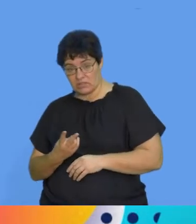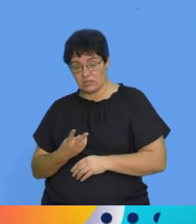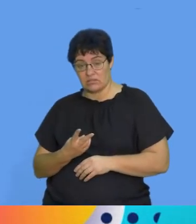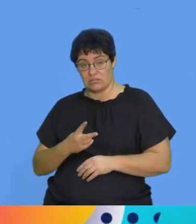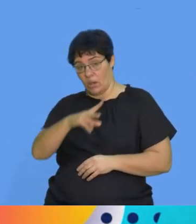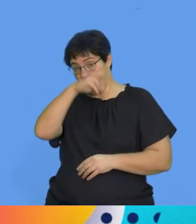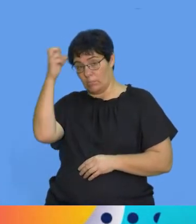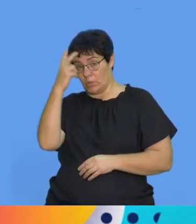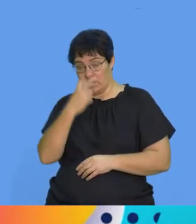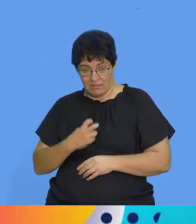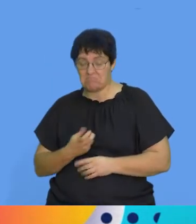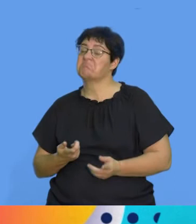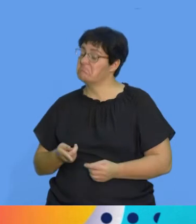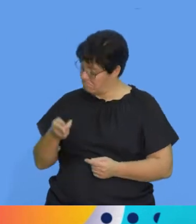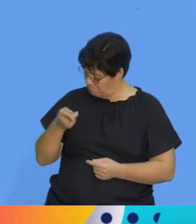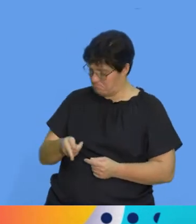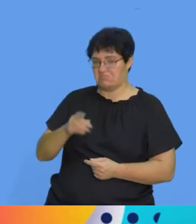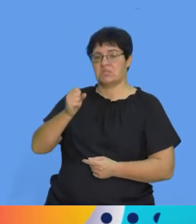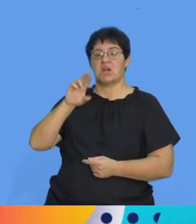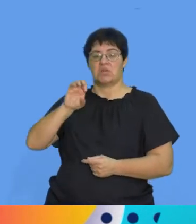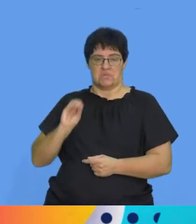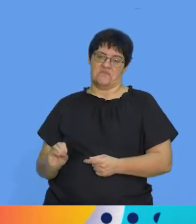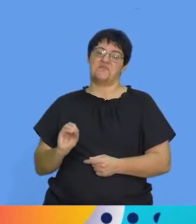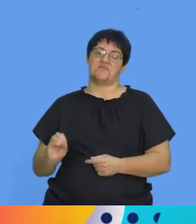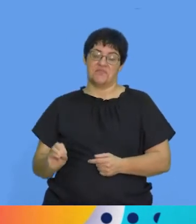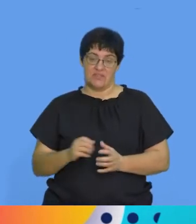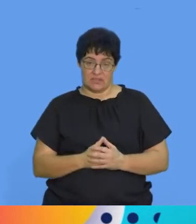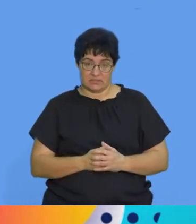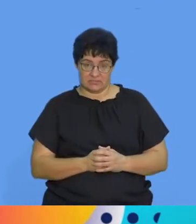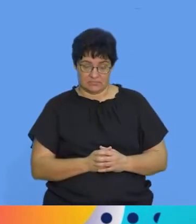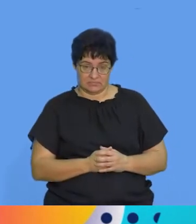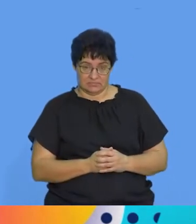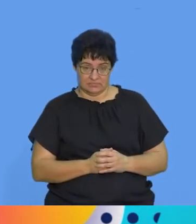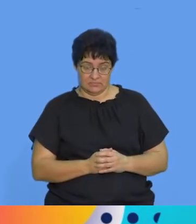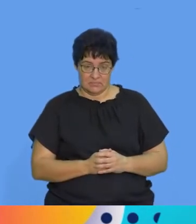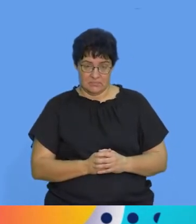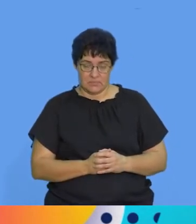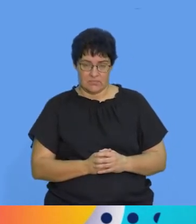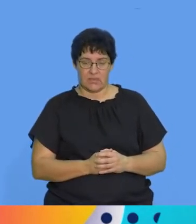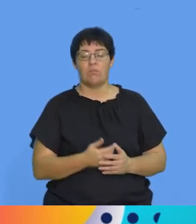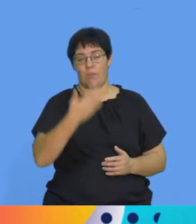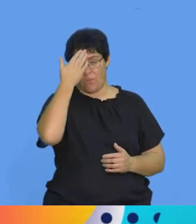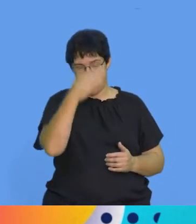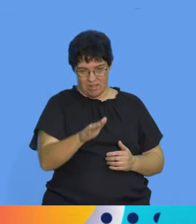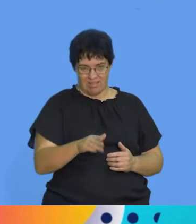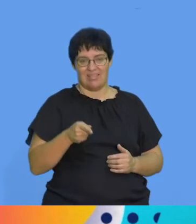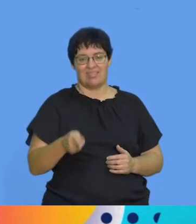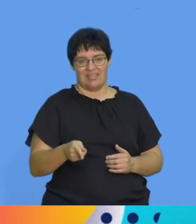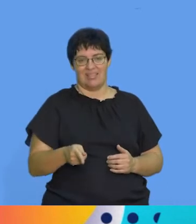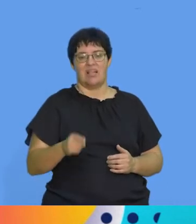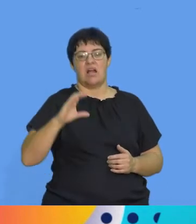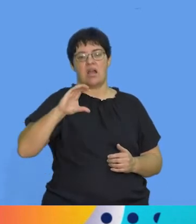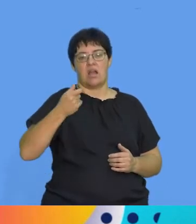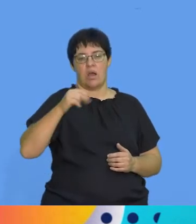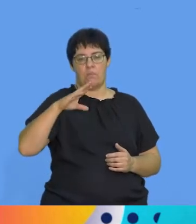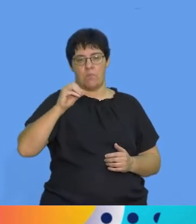it changes to blue-black, you can say to yourself, okay, this food has got starch in it, so I